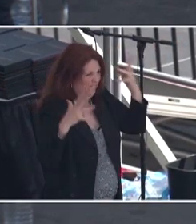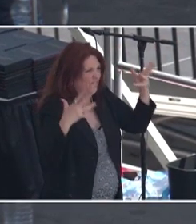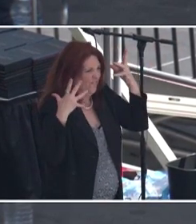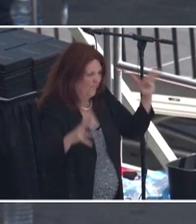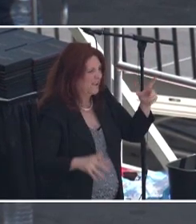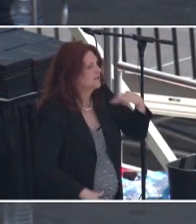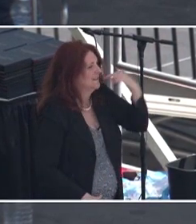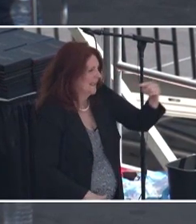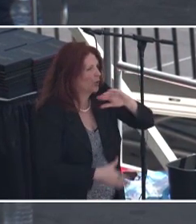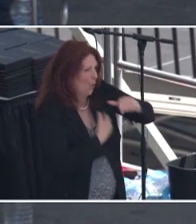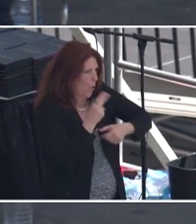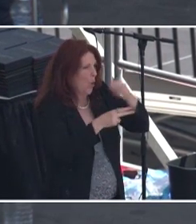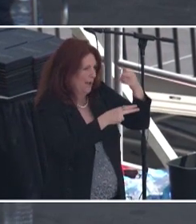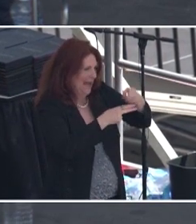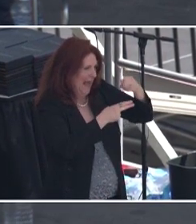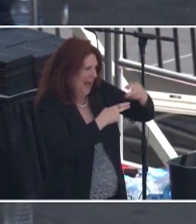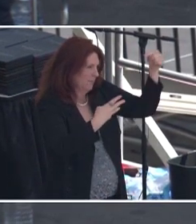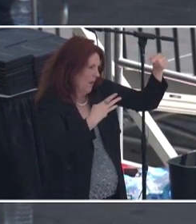been introduced.